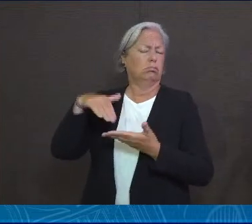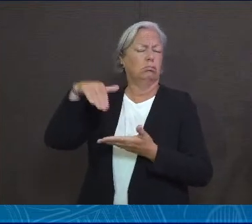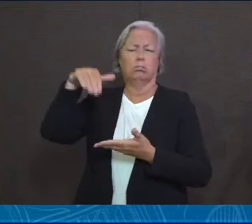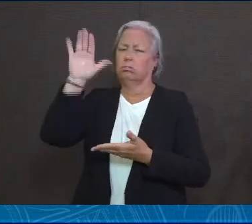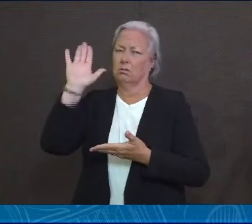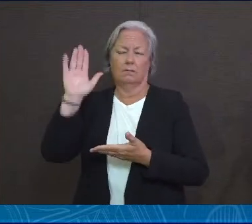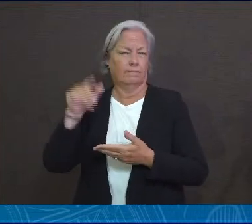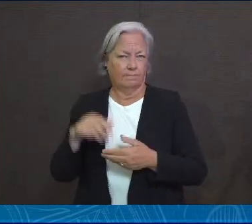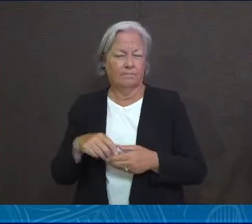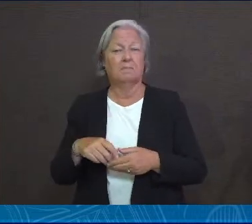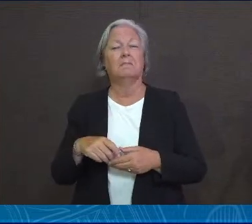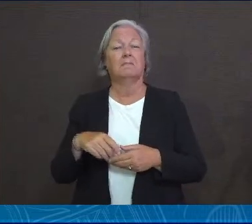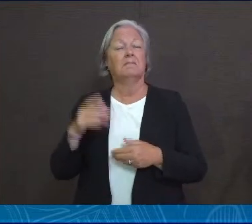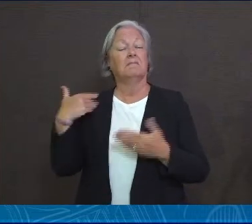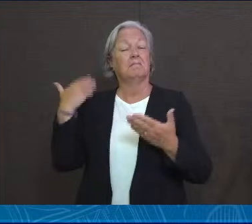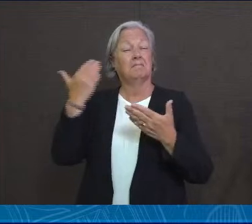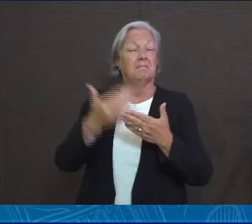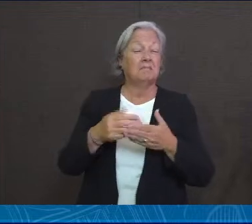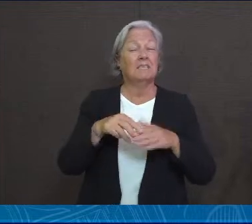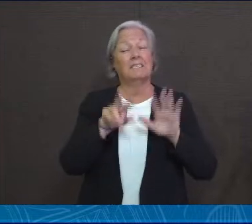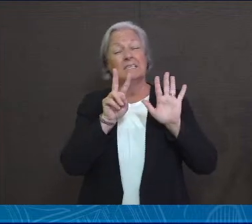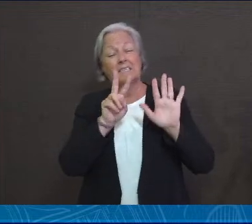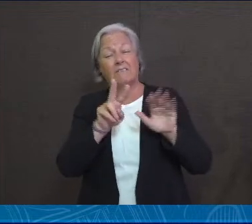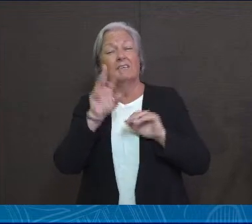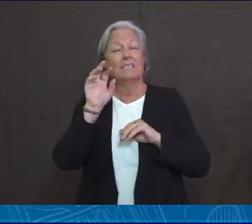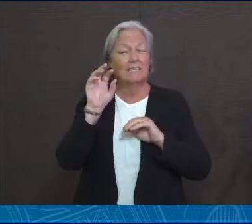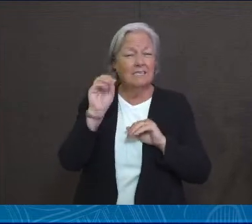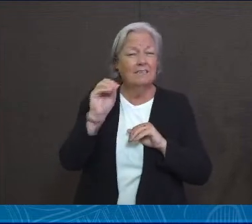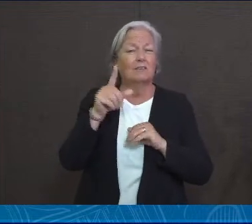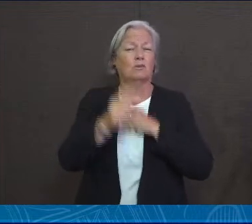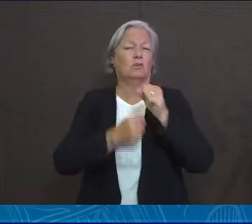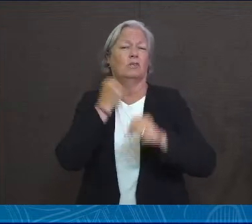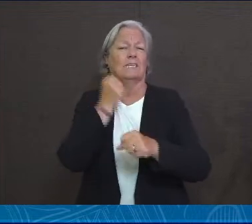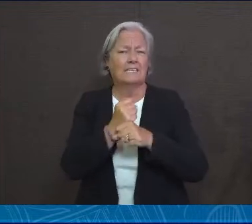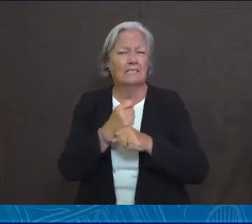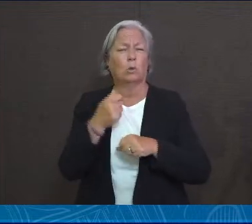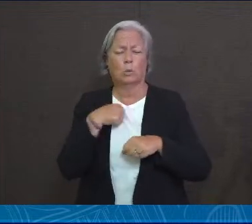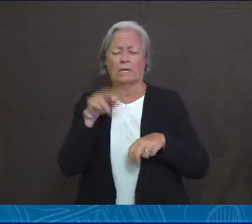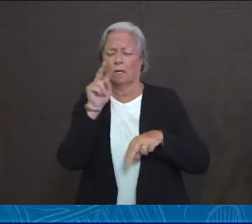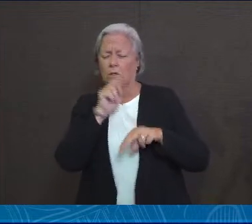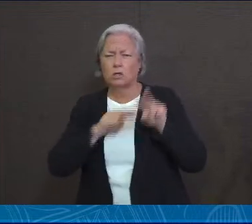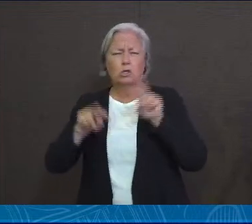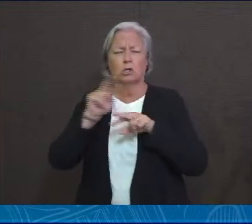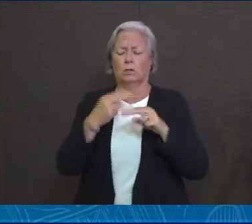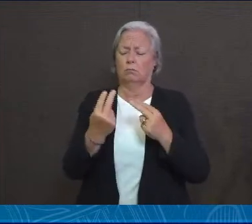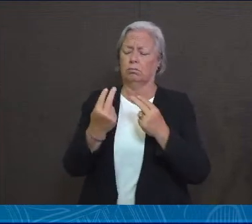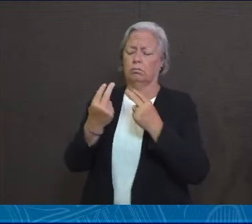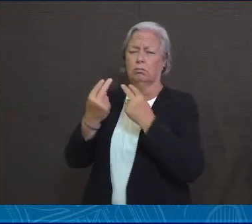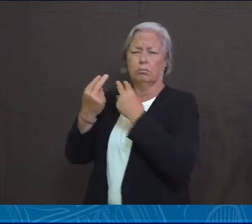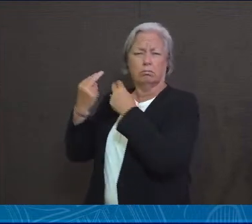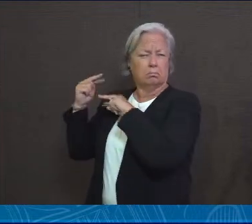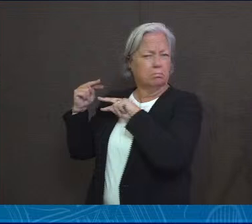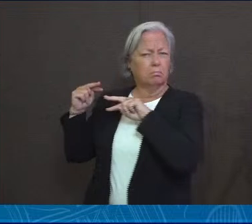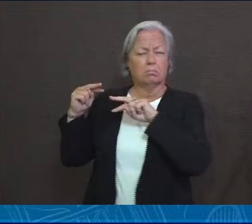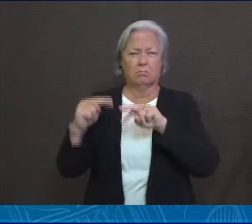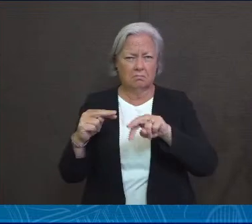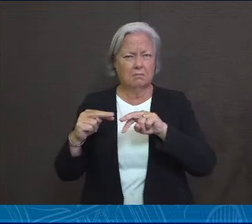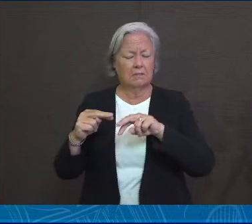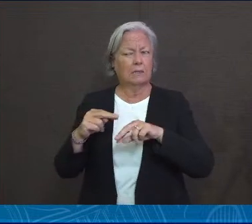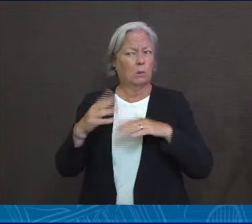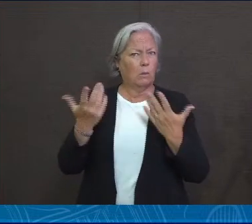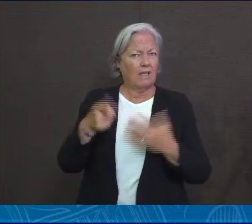We have 70 years of watershed monitoring data and modeling that help to inform areas of prioritizing risk, as well